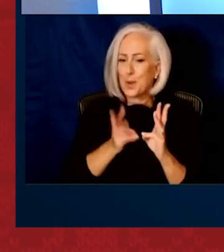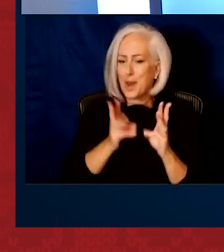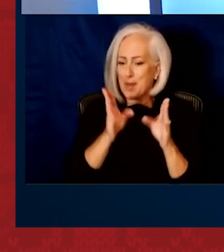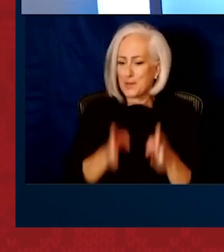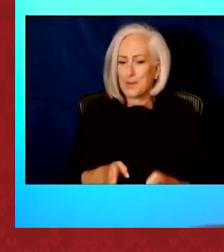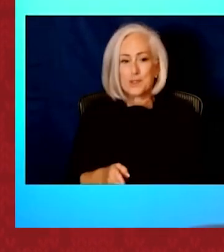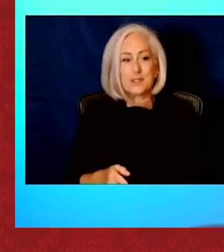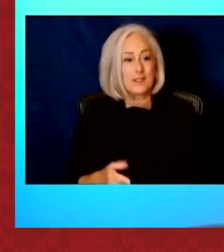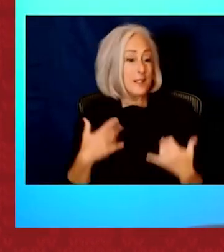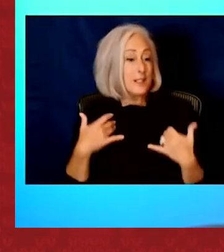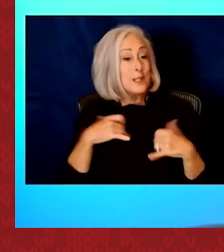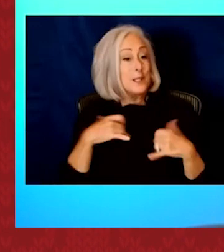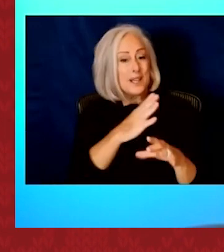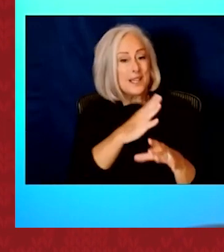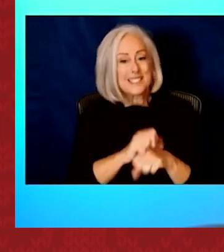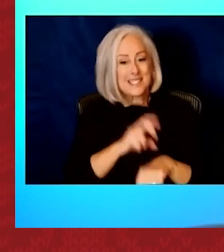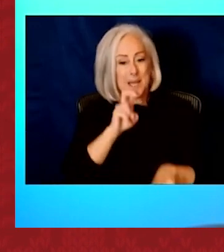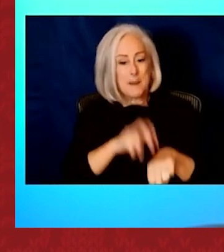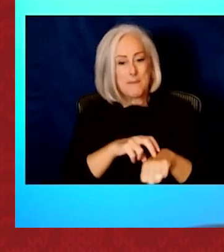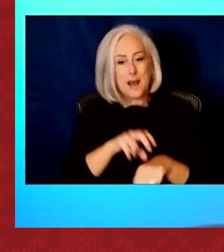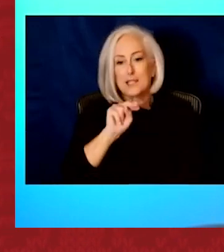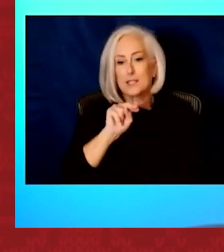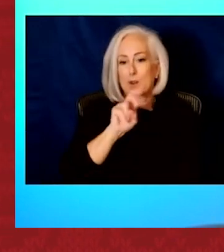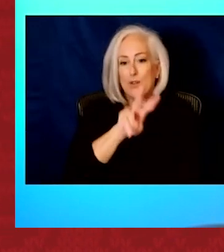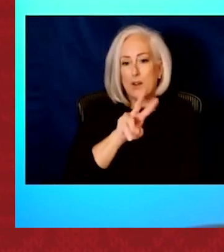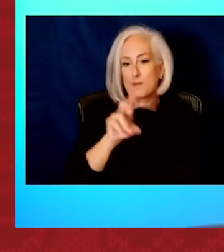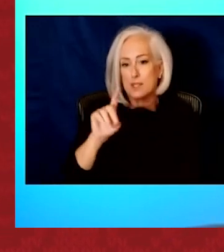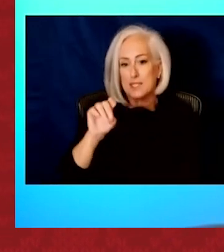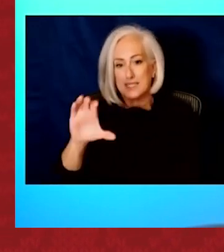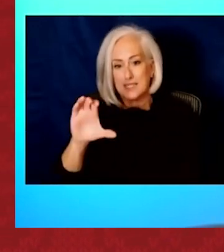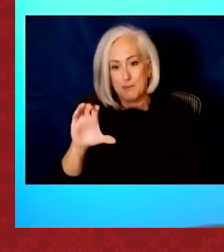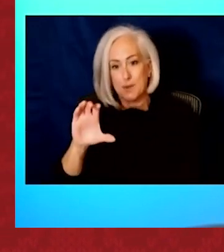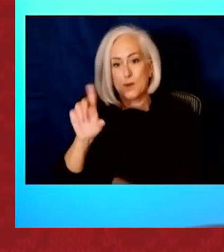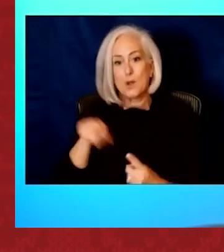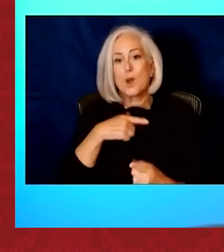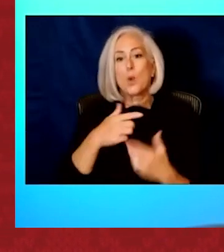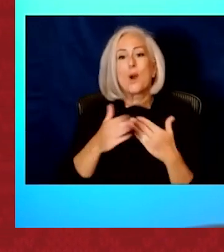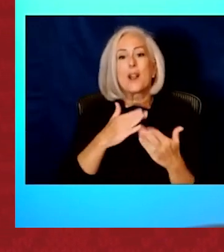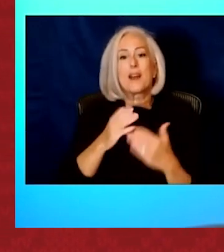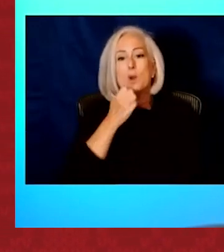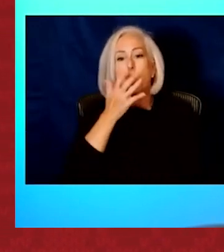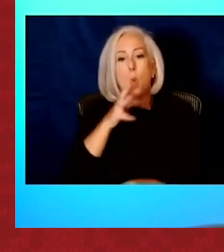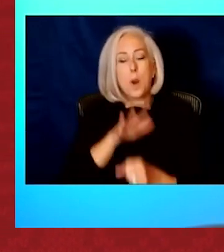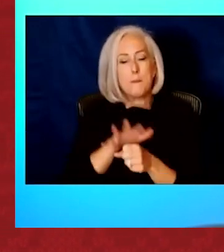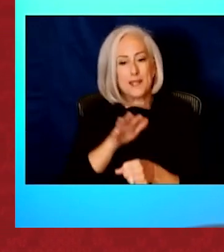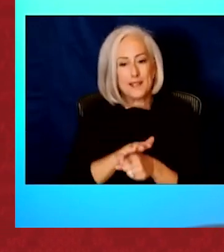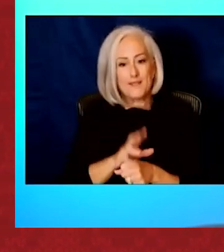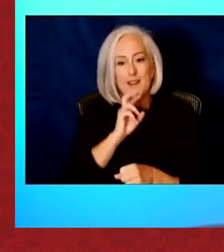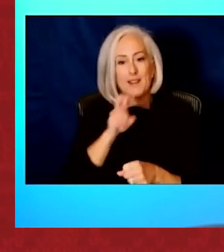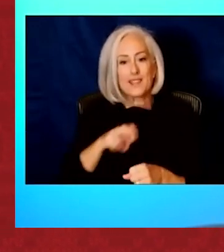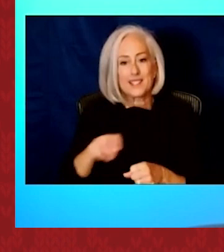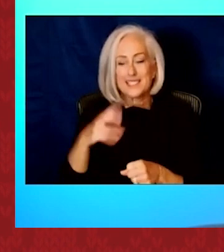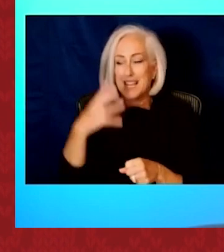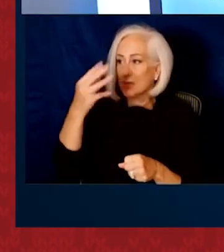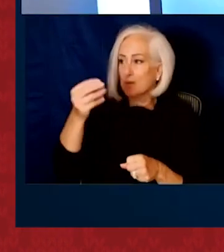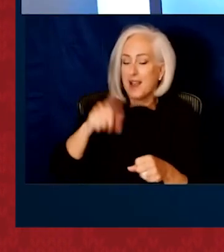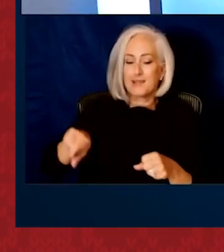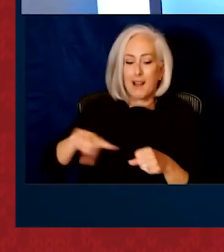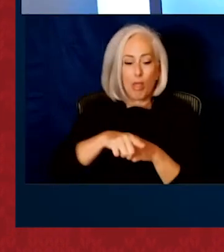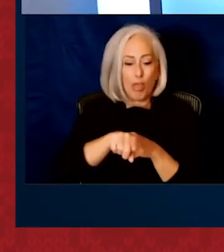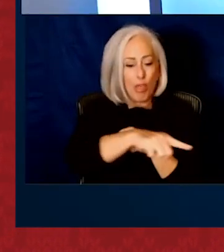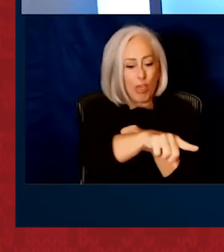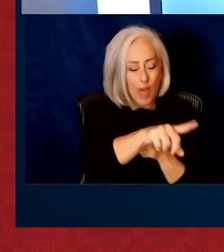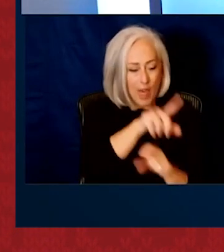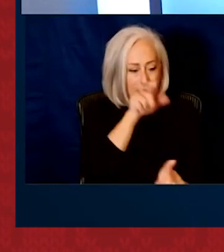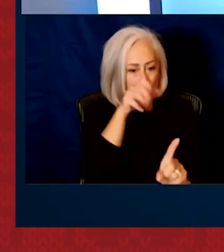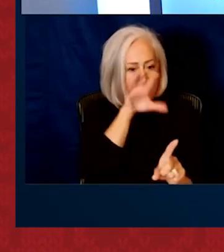December. It's you know, whenever it gets warm enough out there, some of these snakes will start to move Yeah. around and run into people. All right. Thank you,